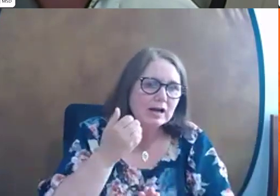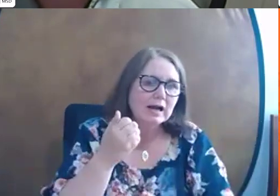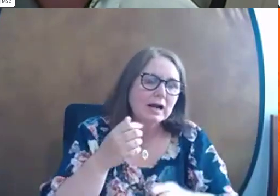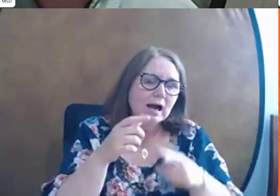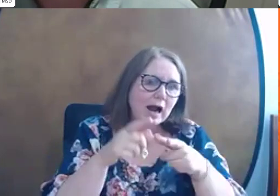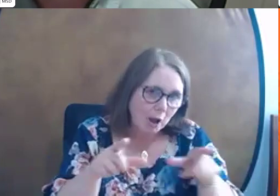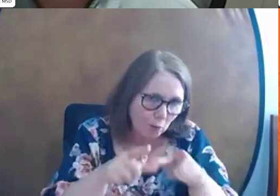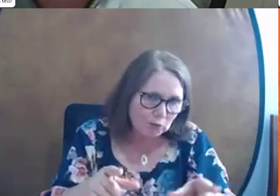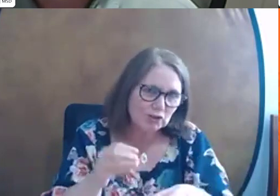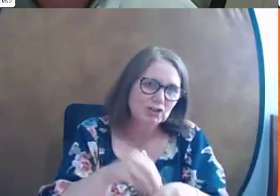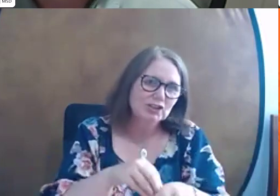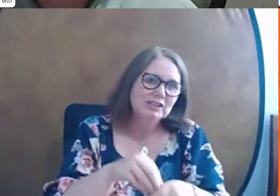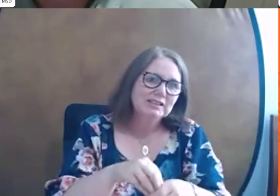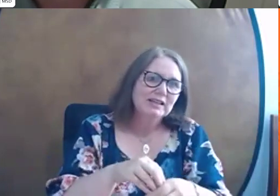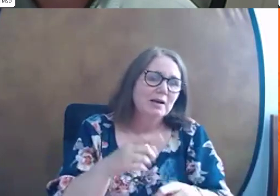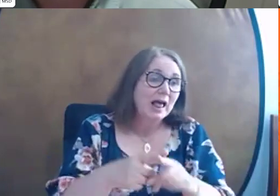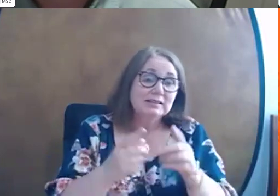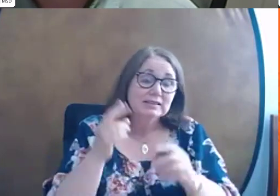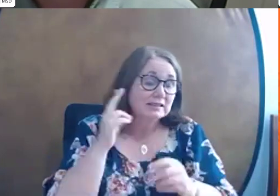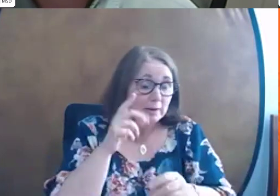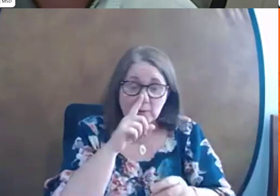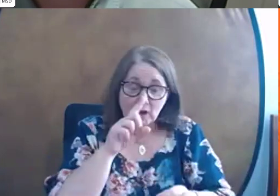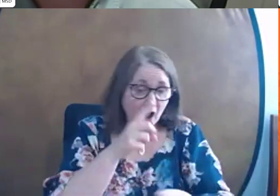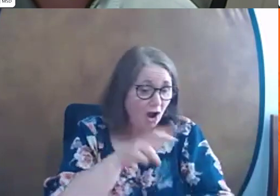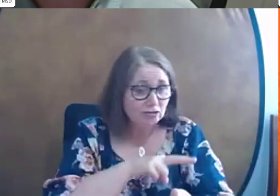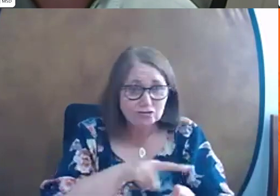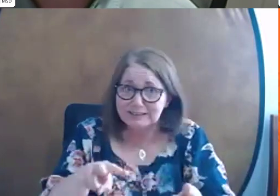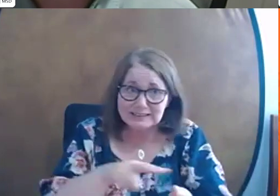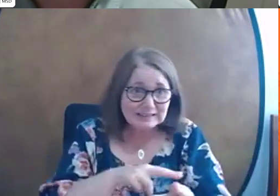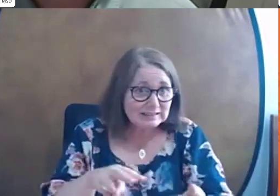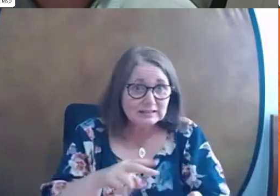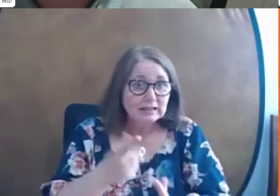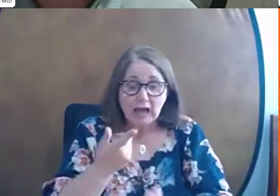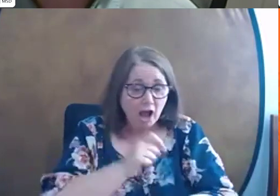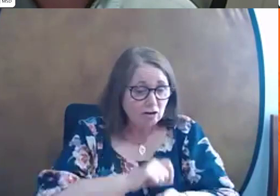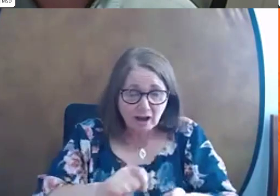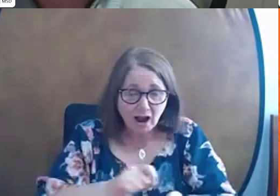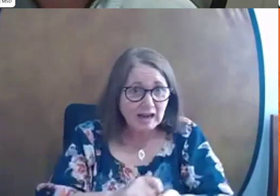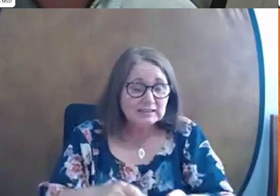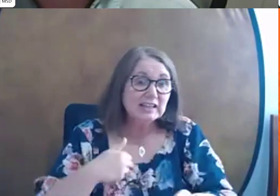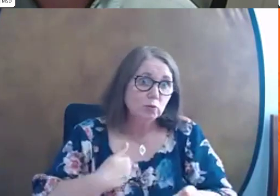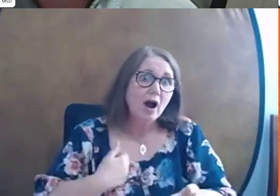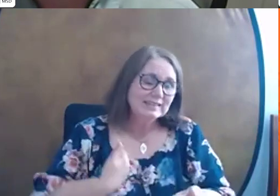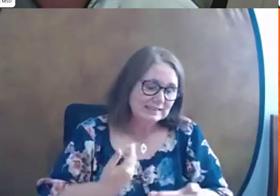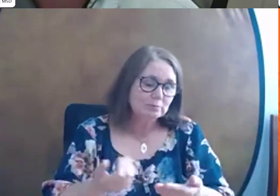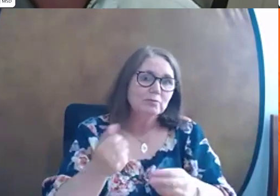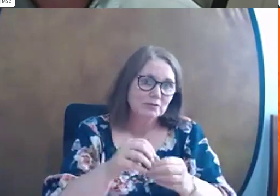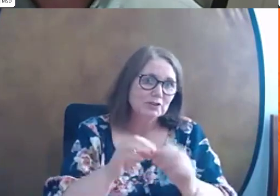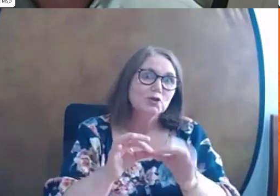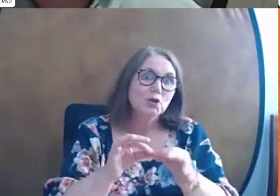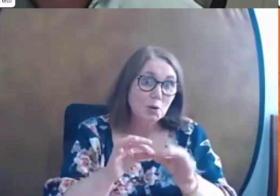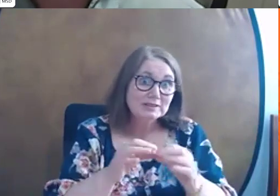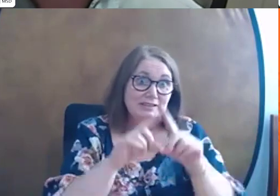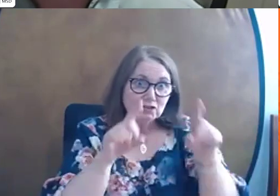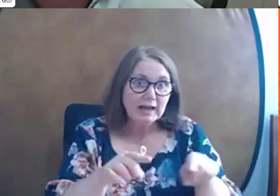subtitles. For instance, incorporating Kōrero. And some deaf people actually can't read. Their literacy is not so good, and some can't